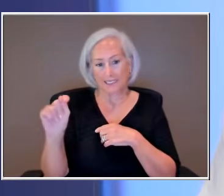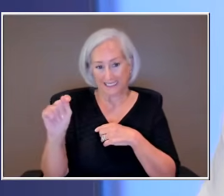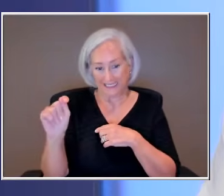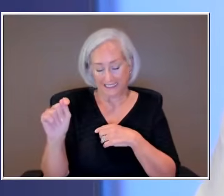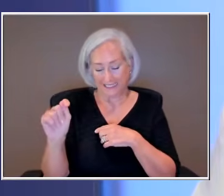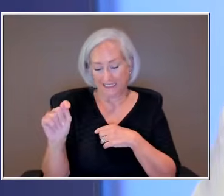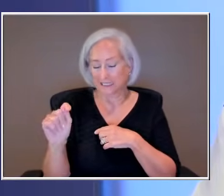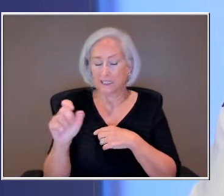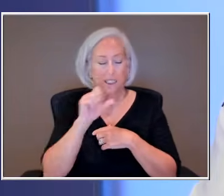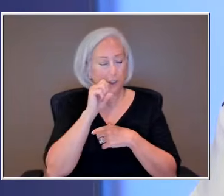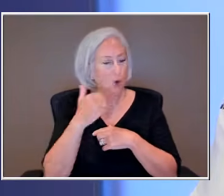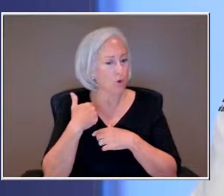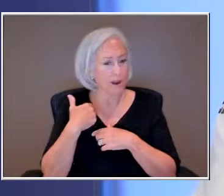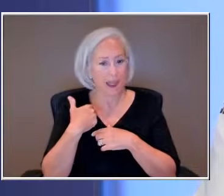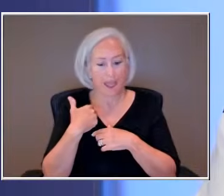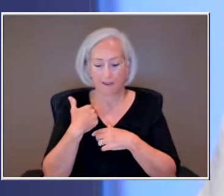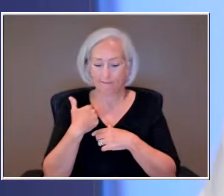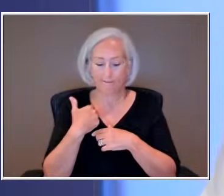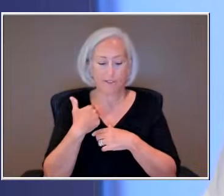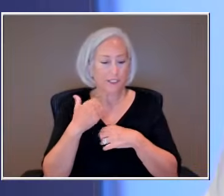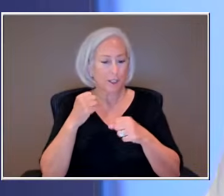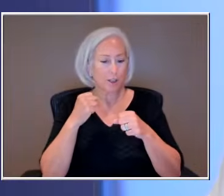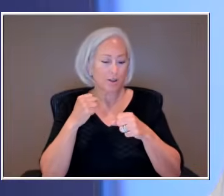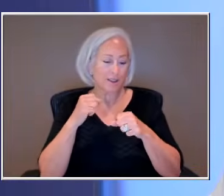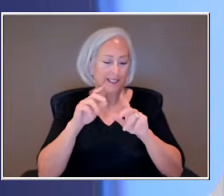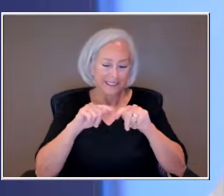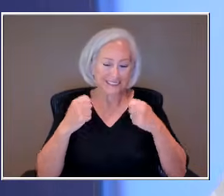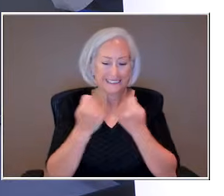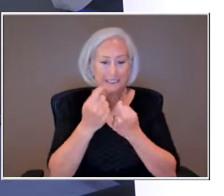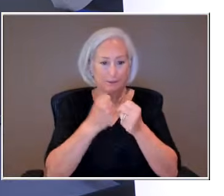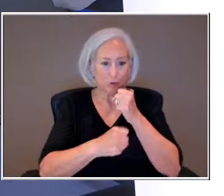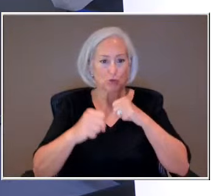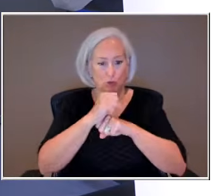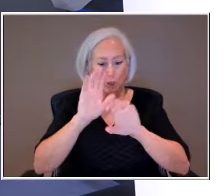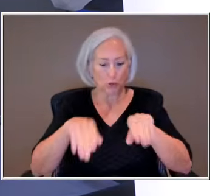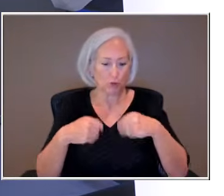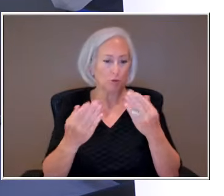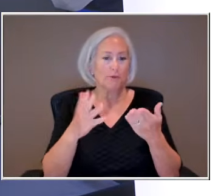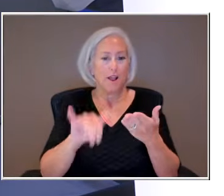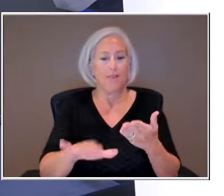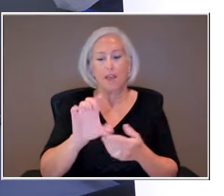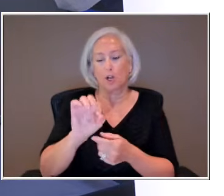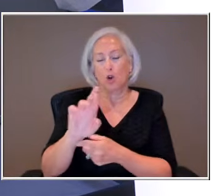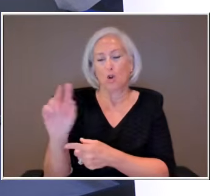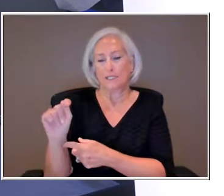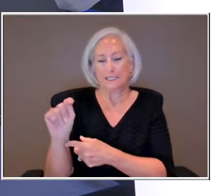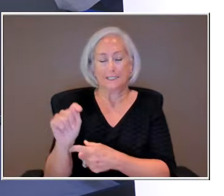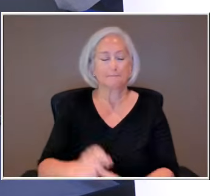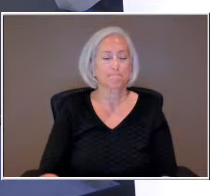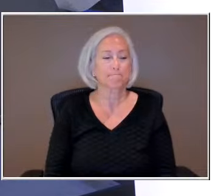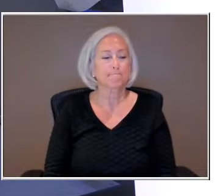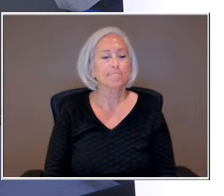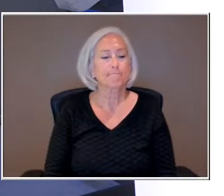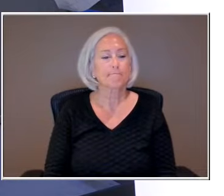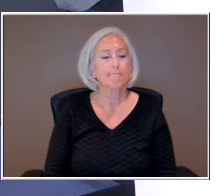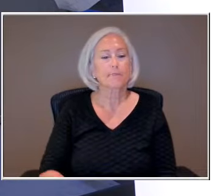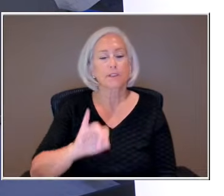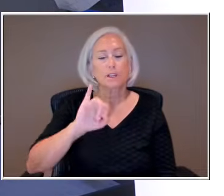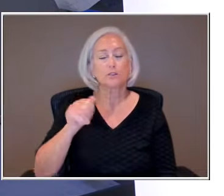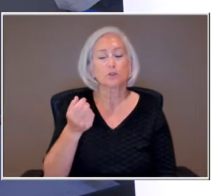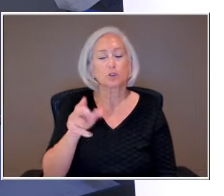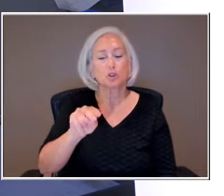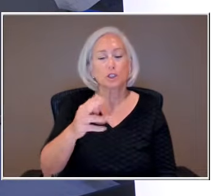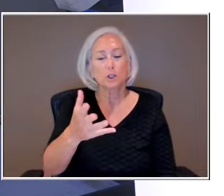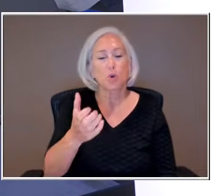the infrastructure that can actually deliver safely the CAR T cell. Jean wants to know, in general, how effective percentage-wise is it